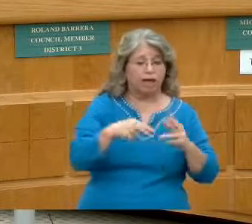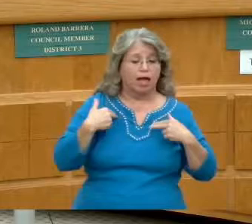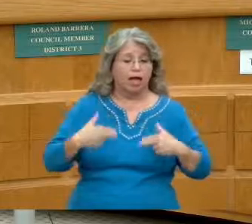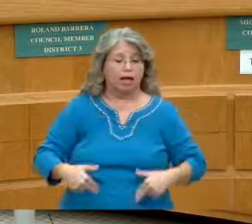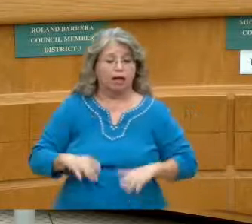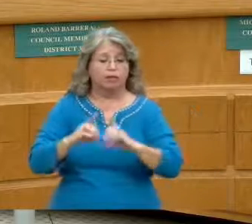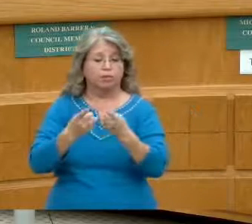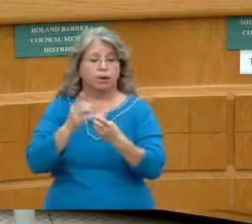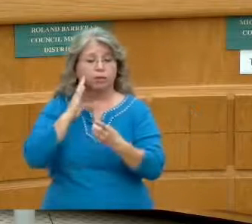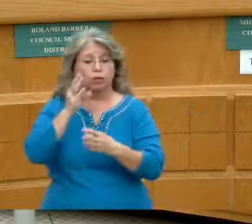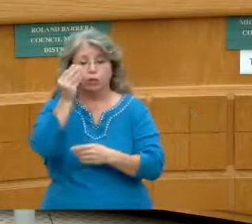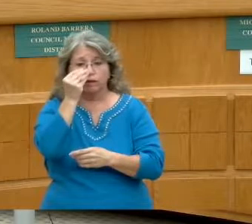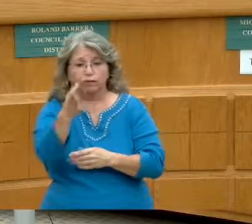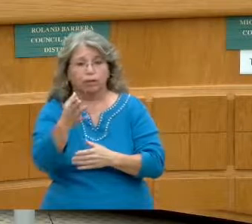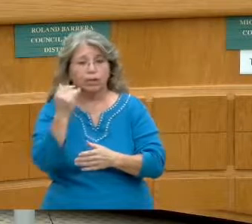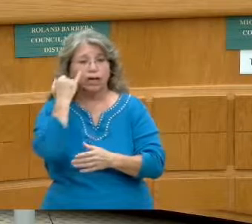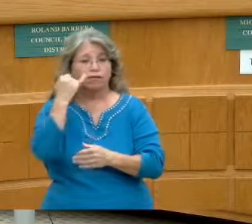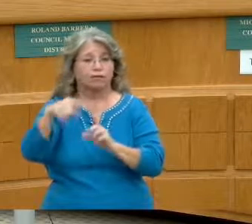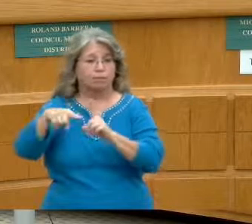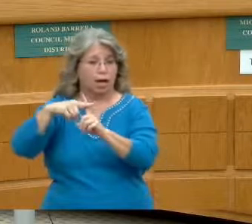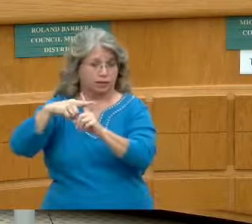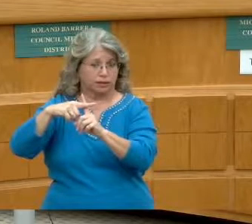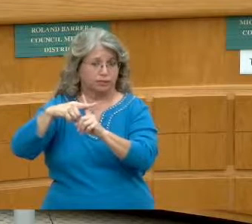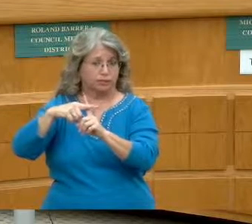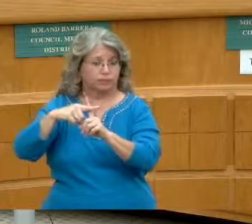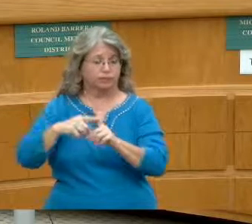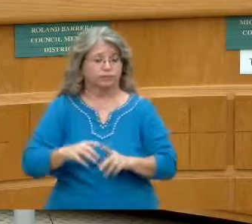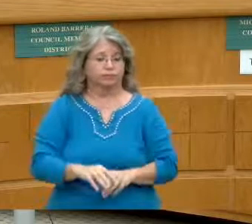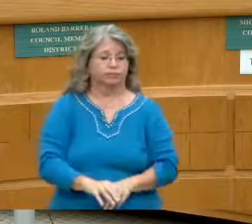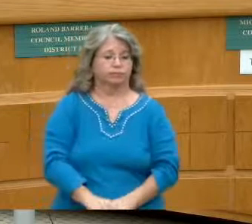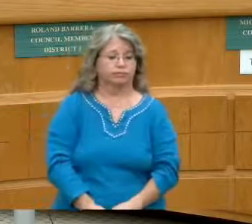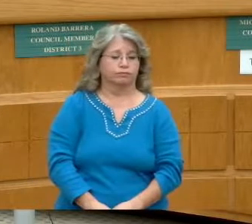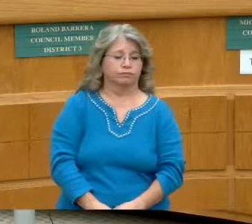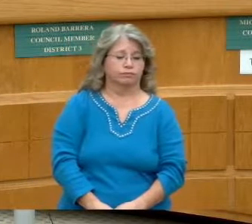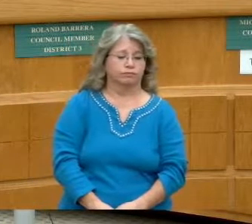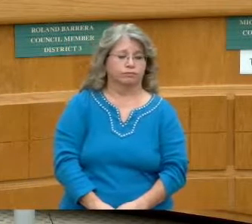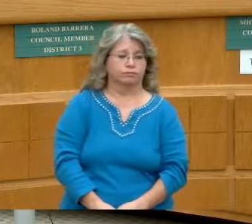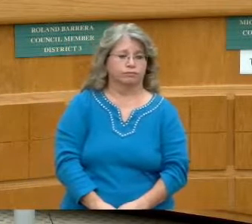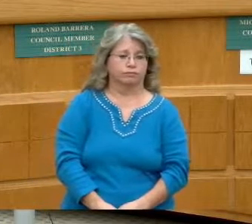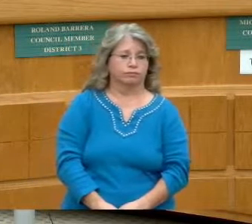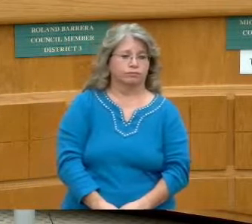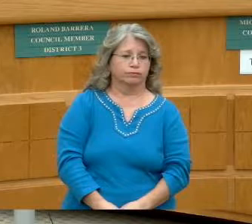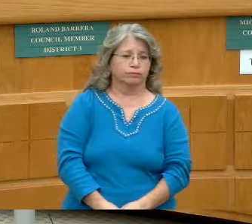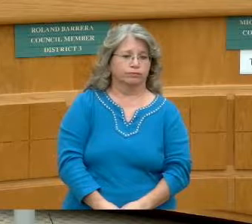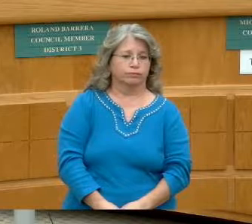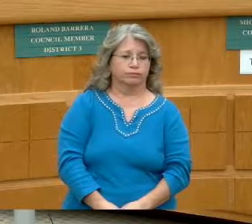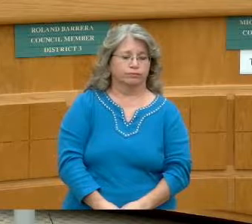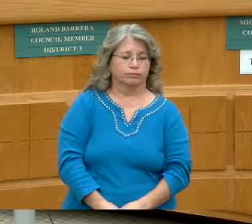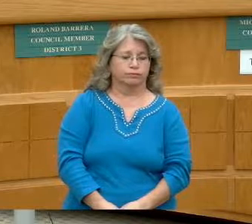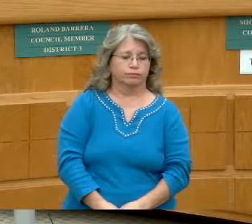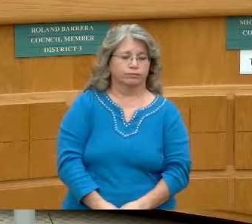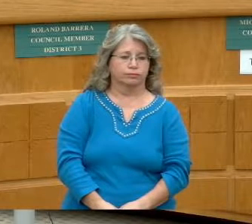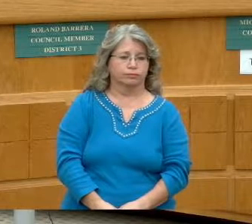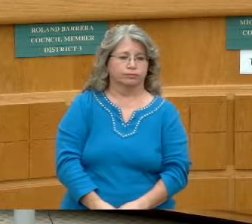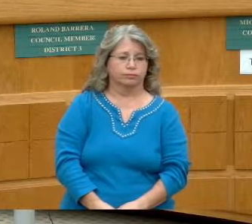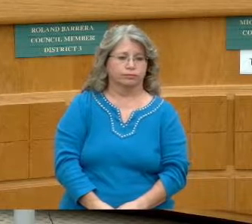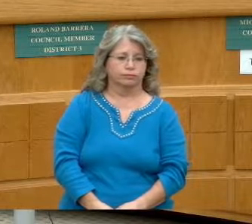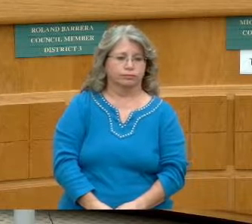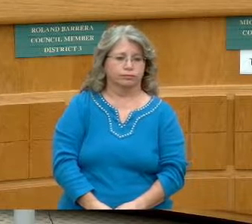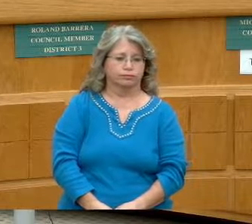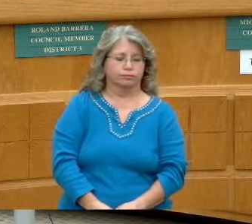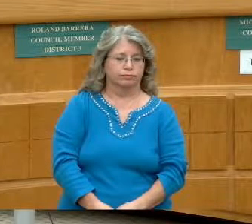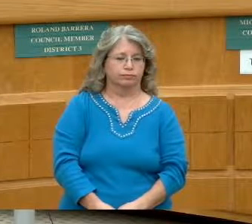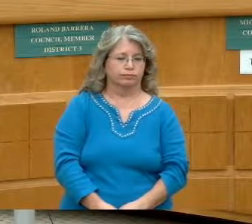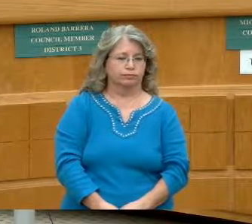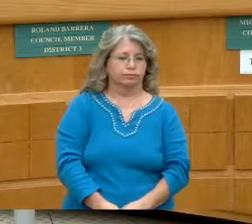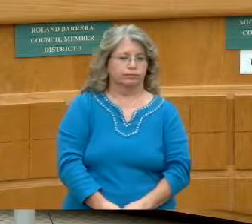are positive. Me hice la prueba en uno de los sitios del equipo de pruebas militares. ¿Puedo obtener mis resultados del distrito de salud? El equipo de pruebas